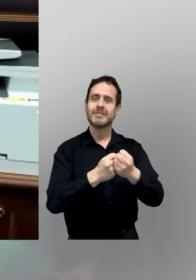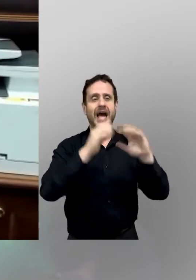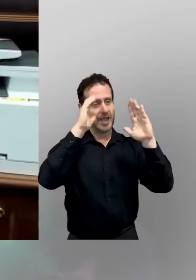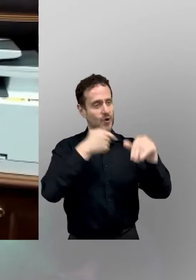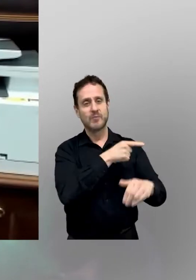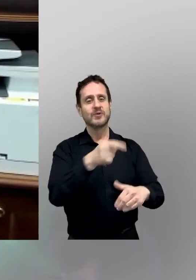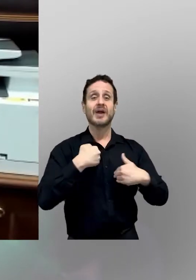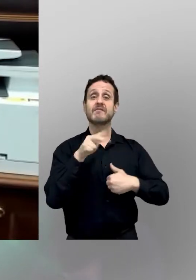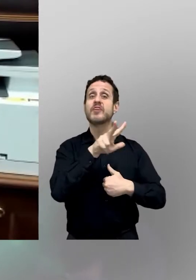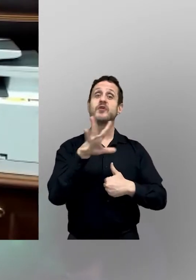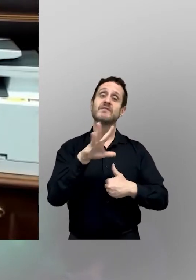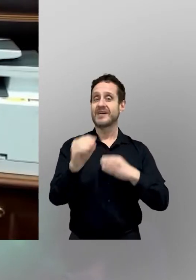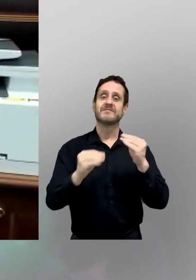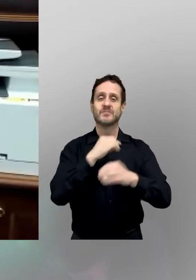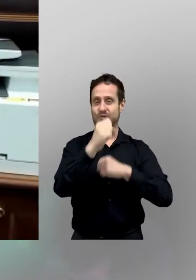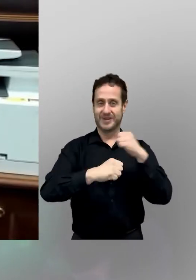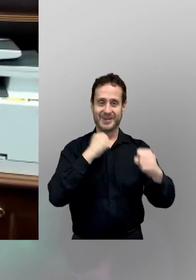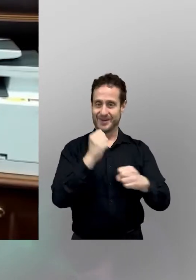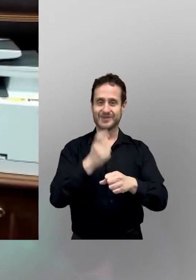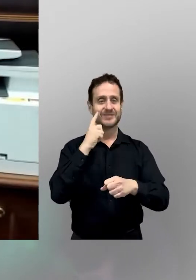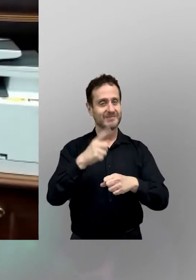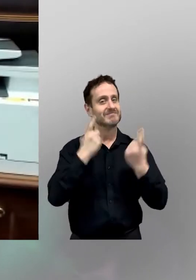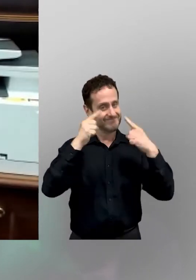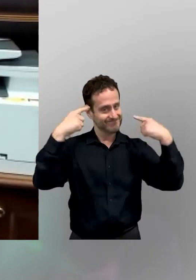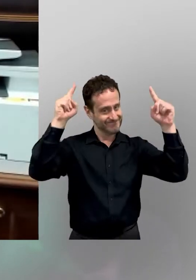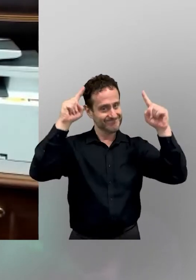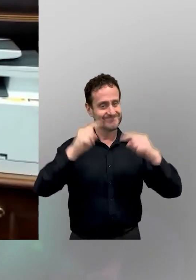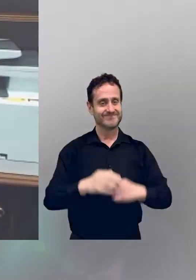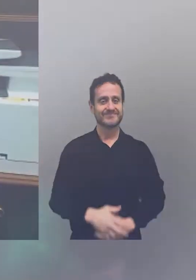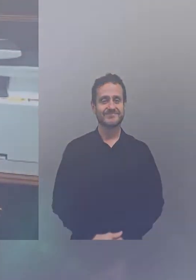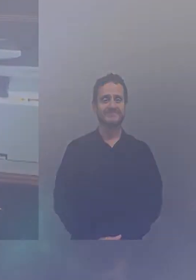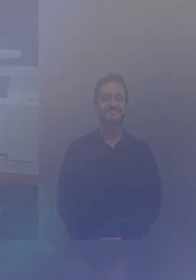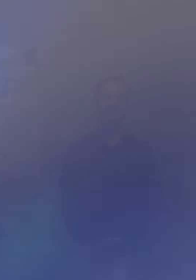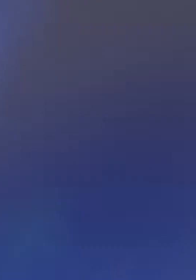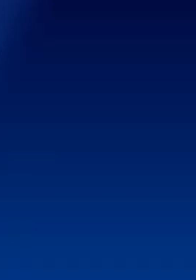of 35 years, and here's to 35 more.